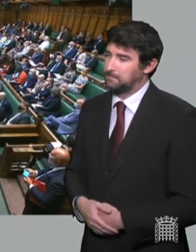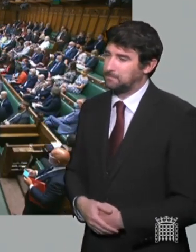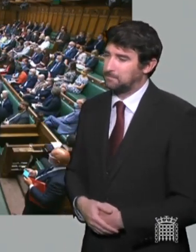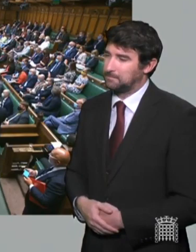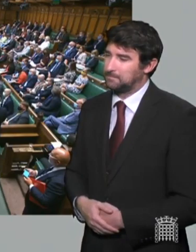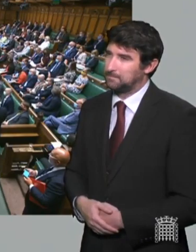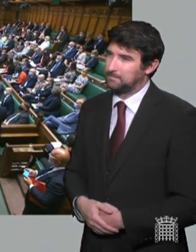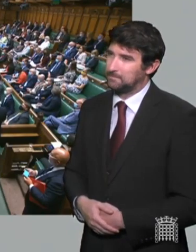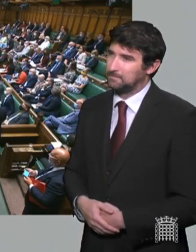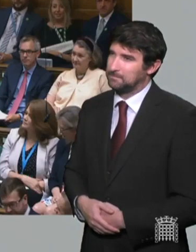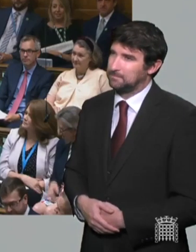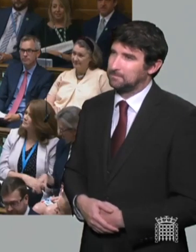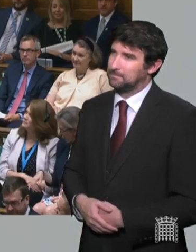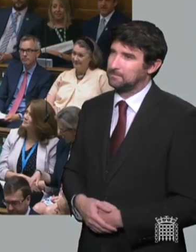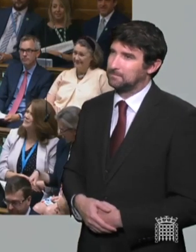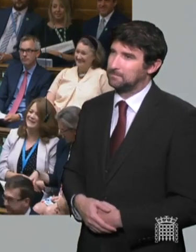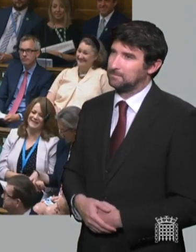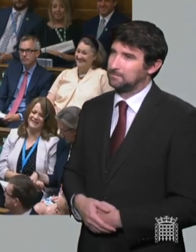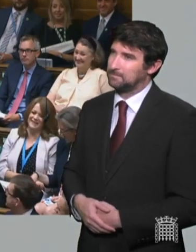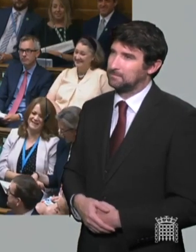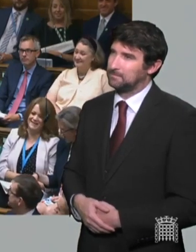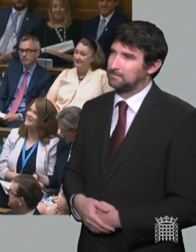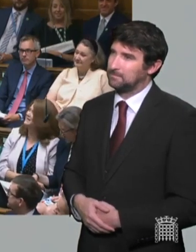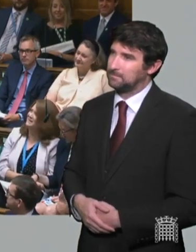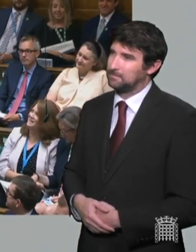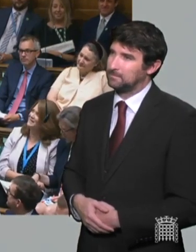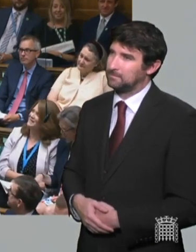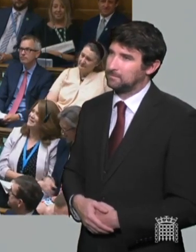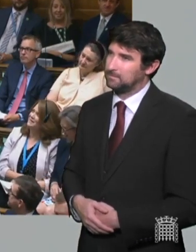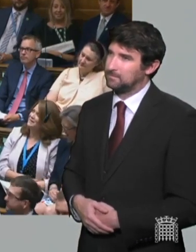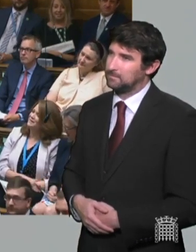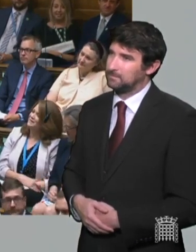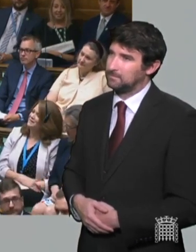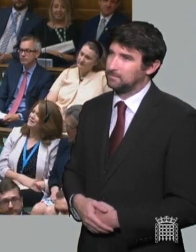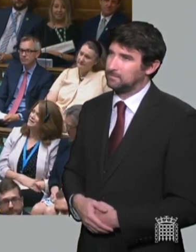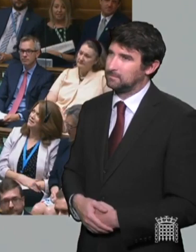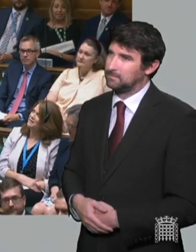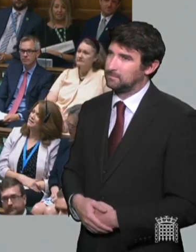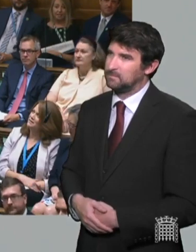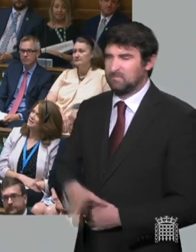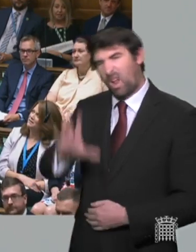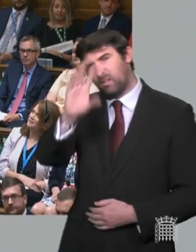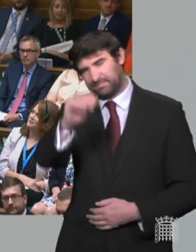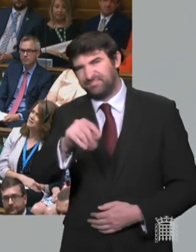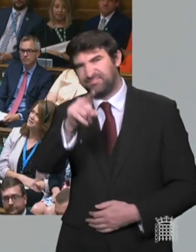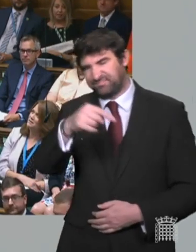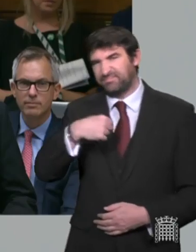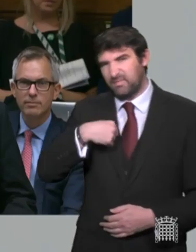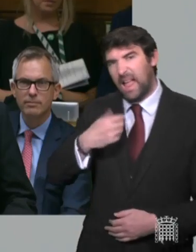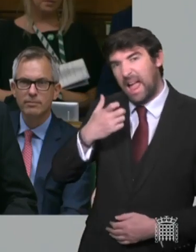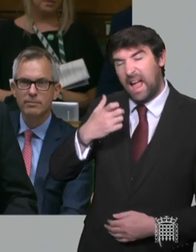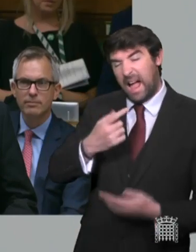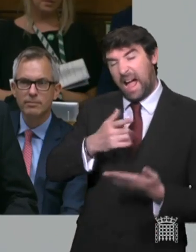Thank you, Mr. Speaker. Now then, we have thousands of illegal immigrants arriving on our shores every single